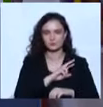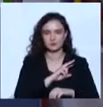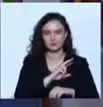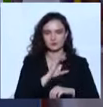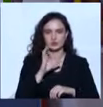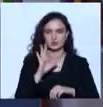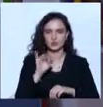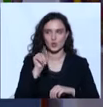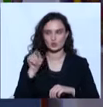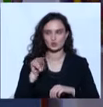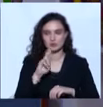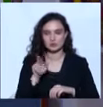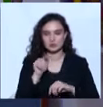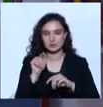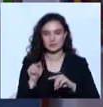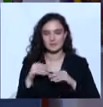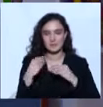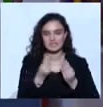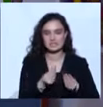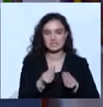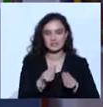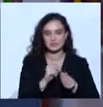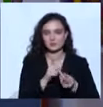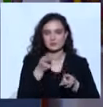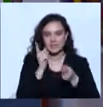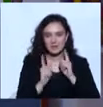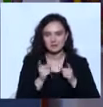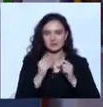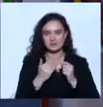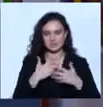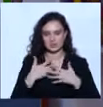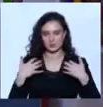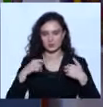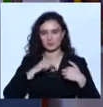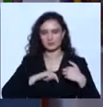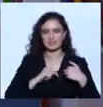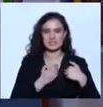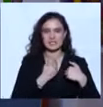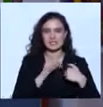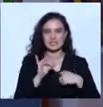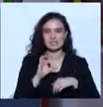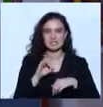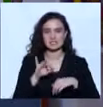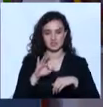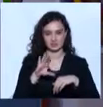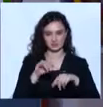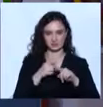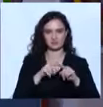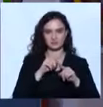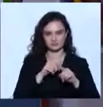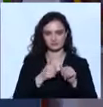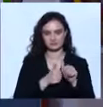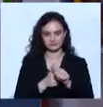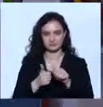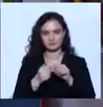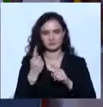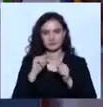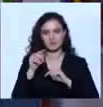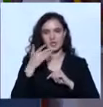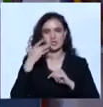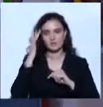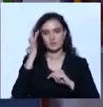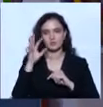Scott, and he's willing to give up his natural animal instincts for him. He follows Scott back to